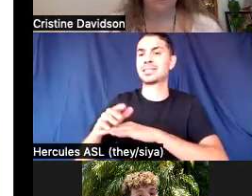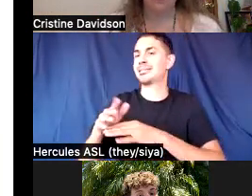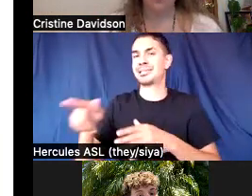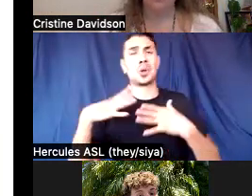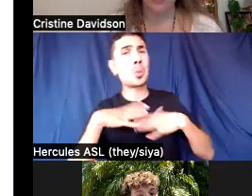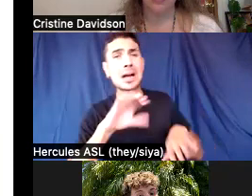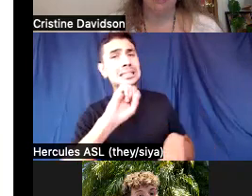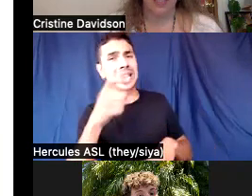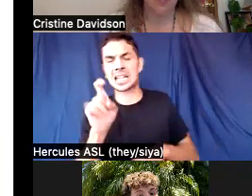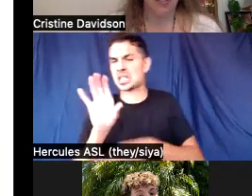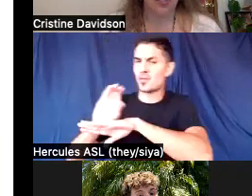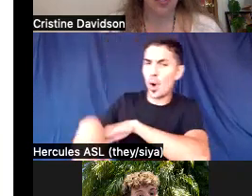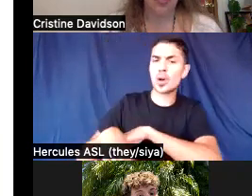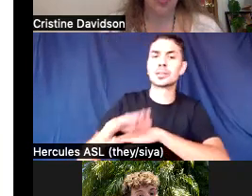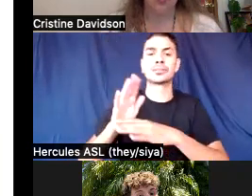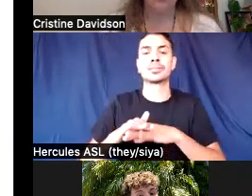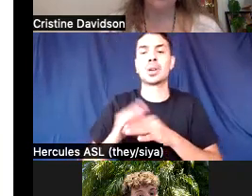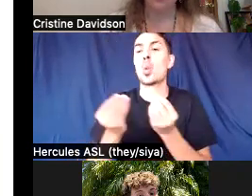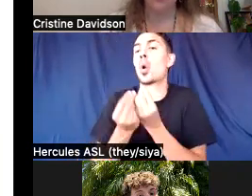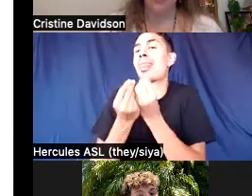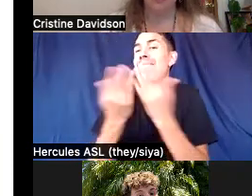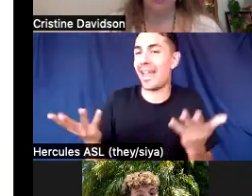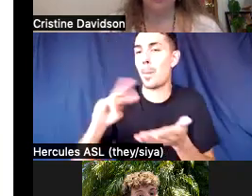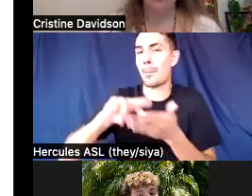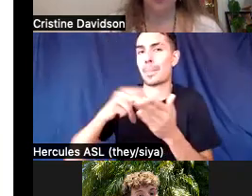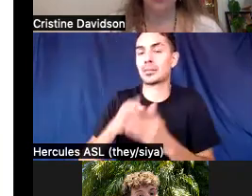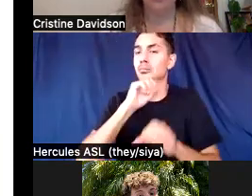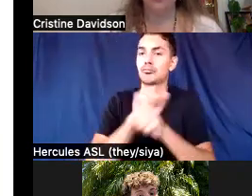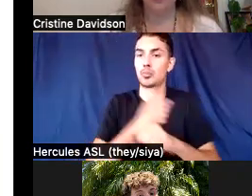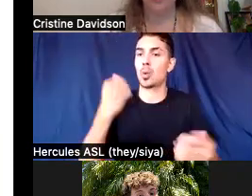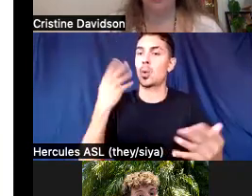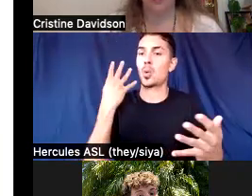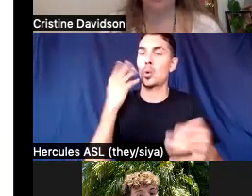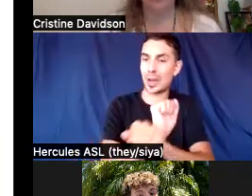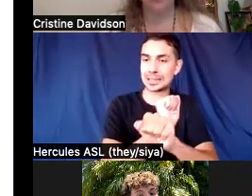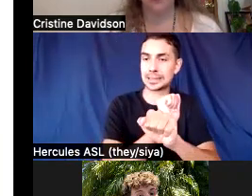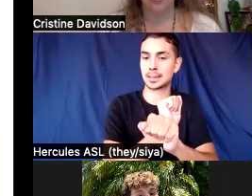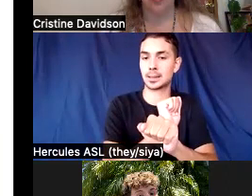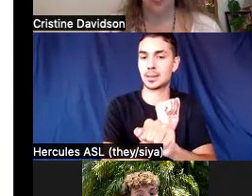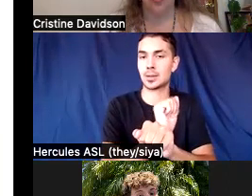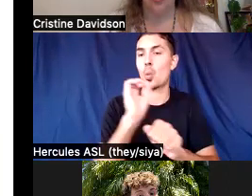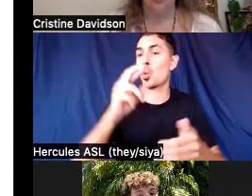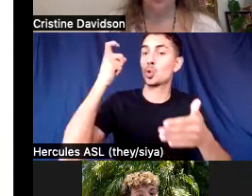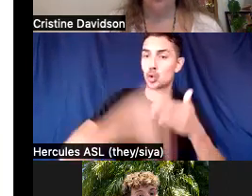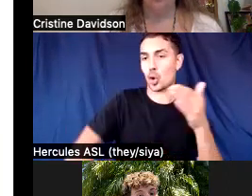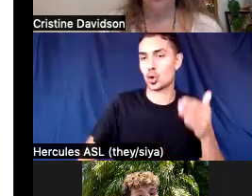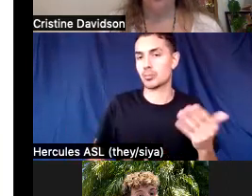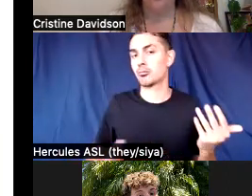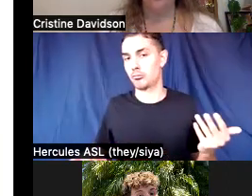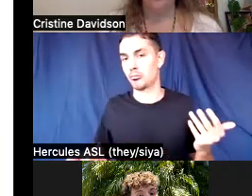trouble with some folks because of language. So this is why we name it. This is why we name it.